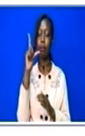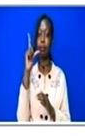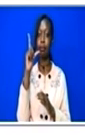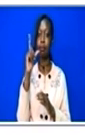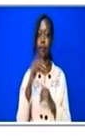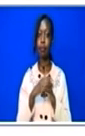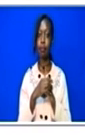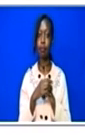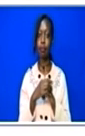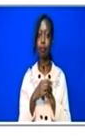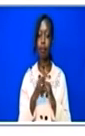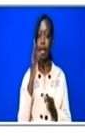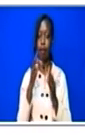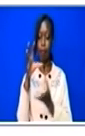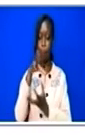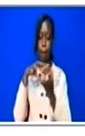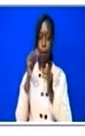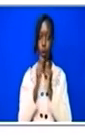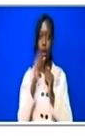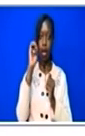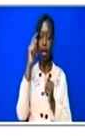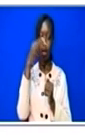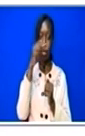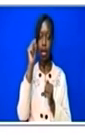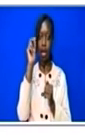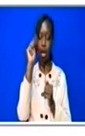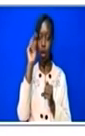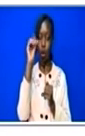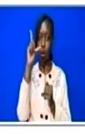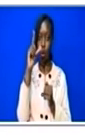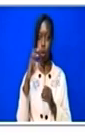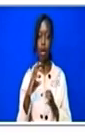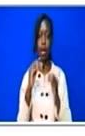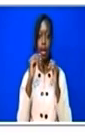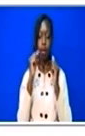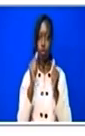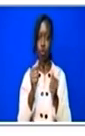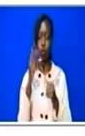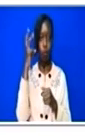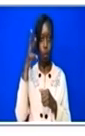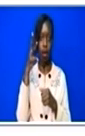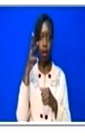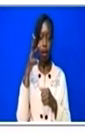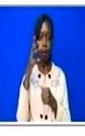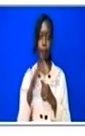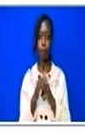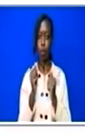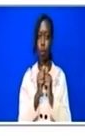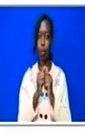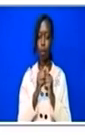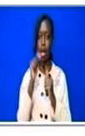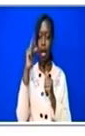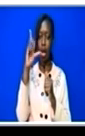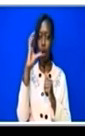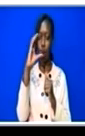ethanol, if you mix them with ethanol, they will dissolve. Alcohol, they will dissolve. And I don't know, I